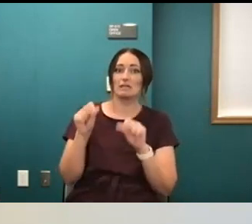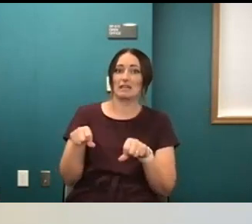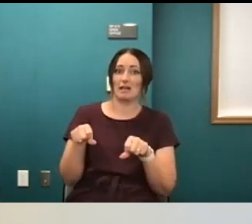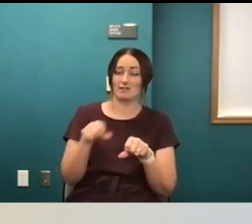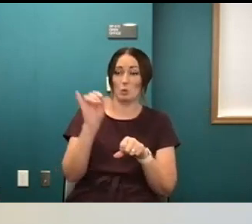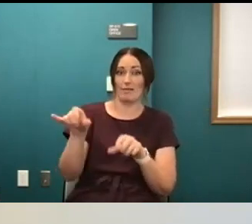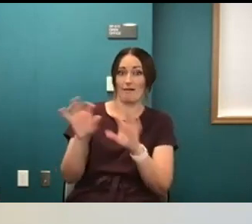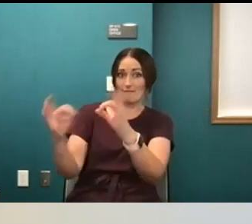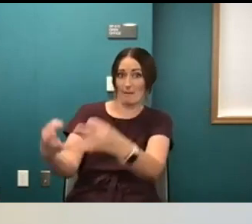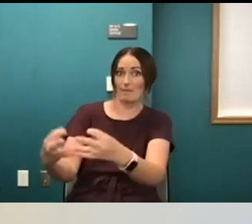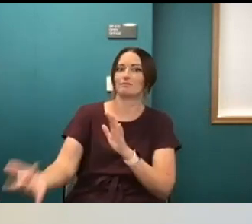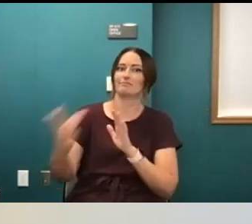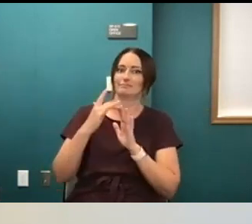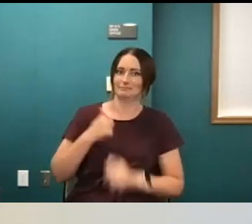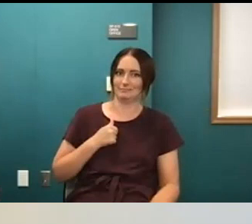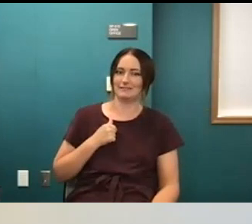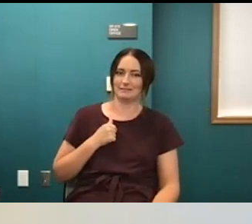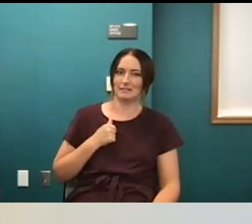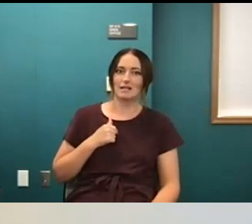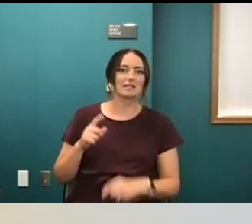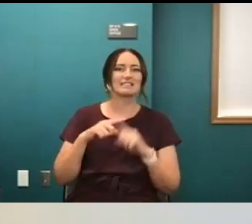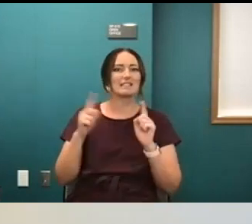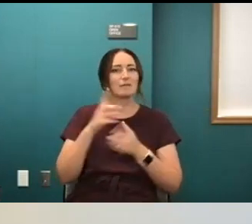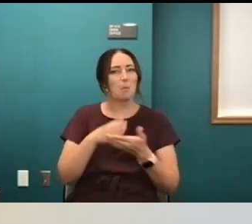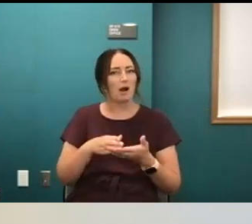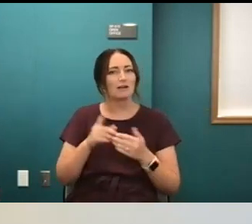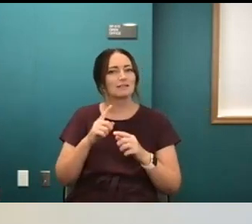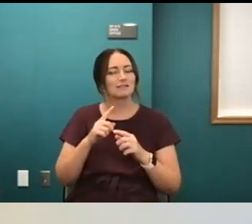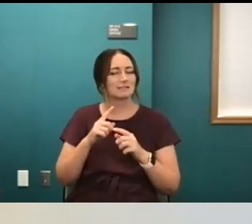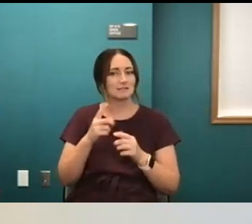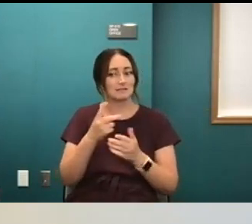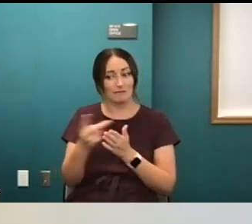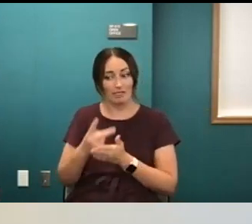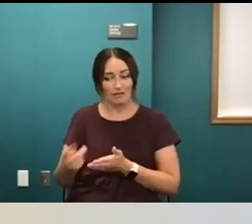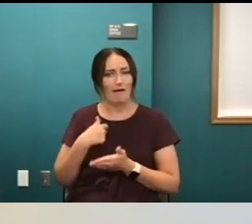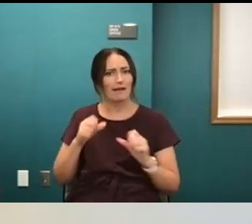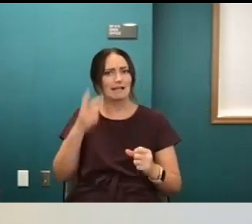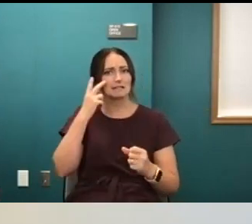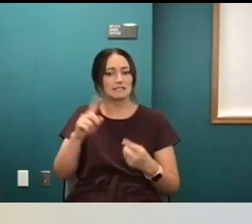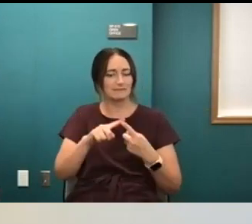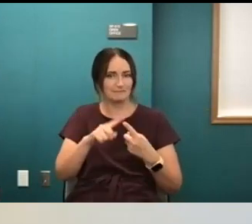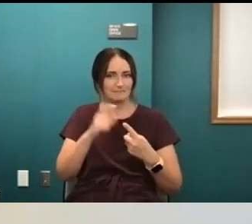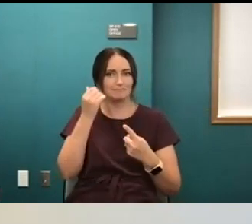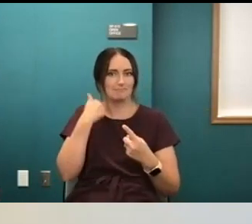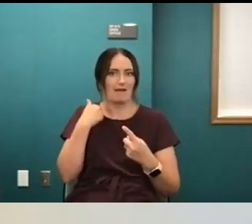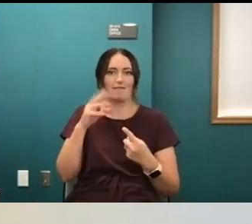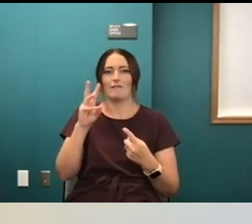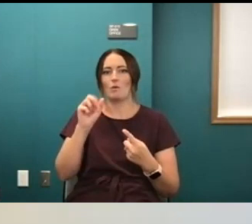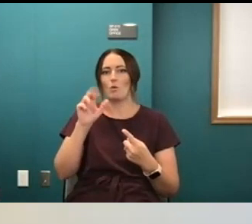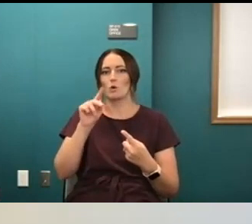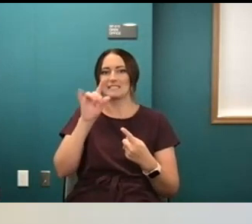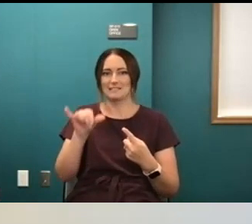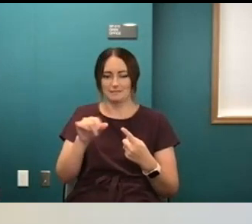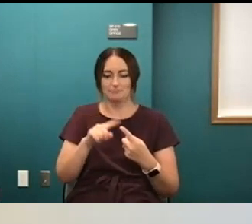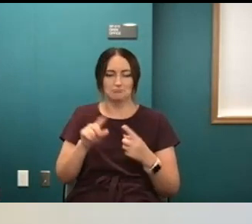me. Because if different parts and pieces are failing, we can see one, if anything is covered under warranty, and get those